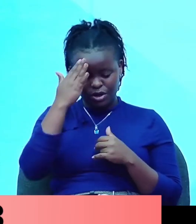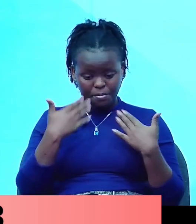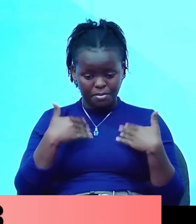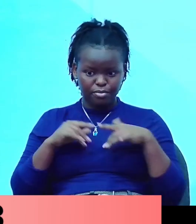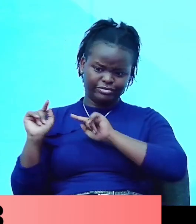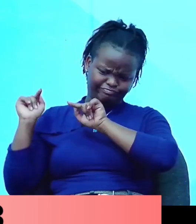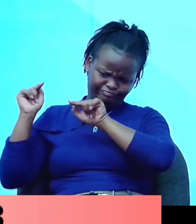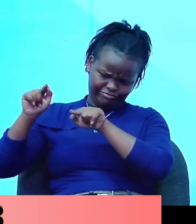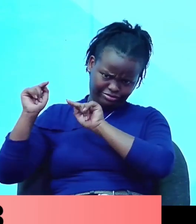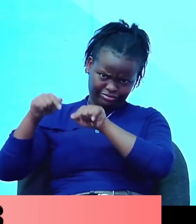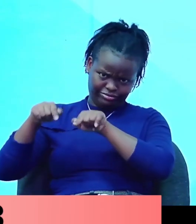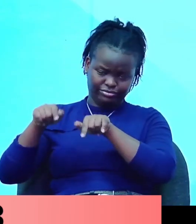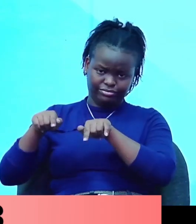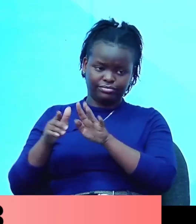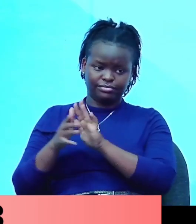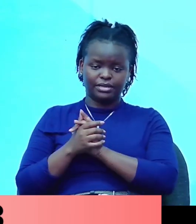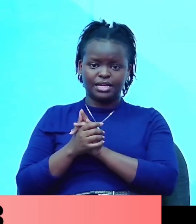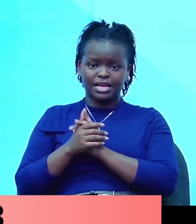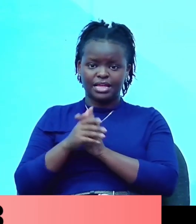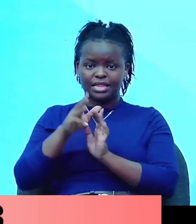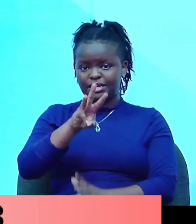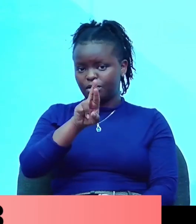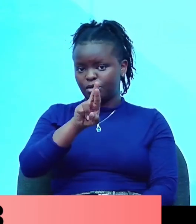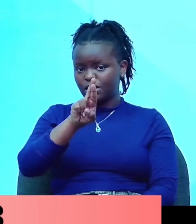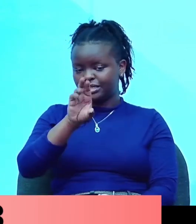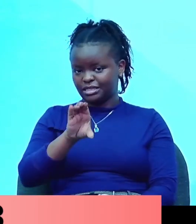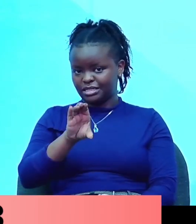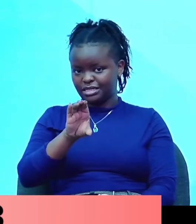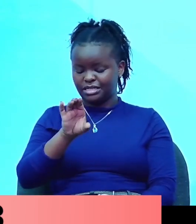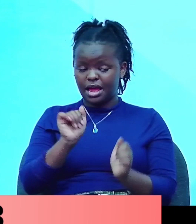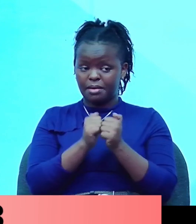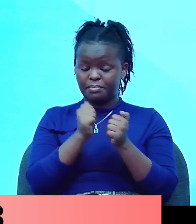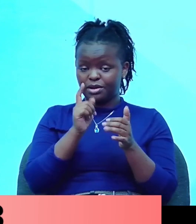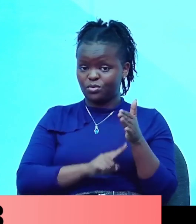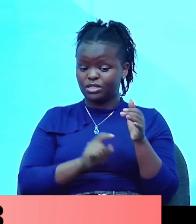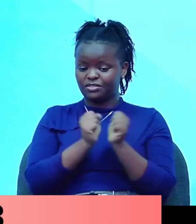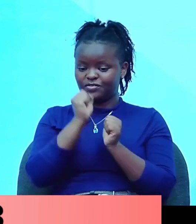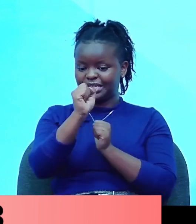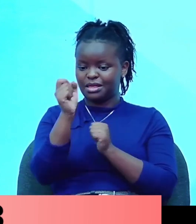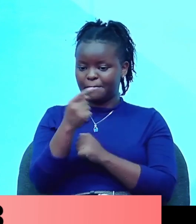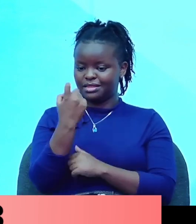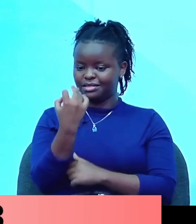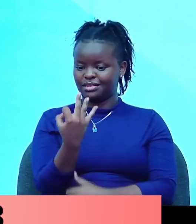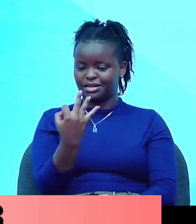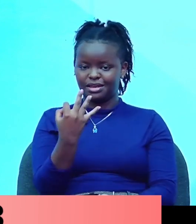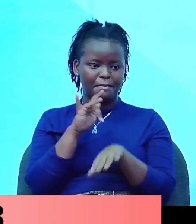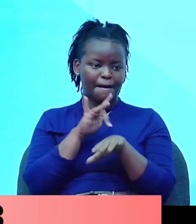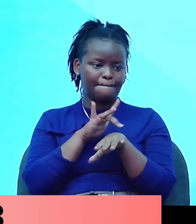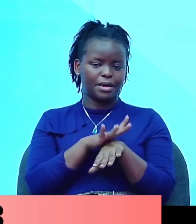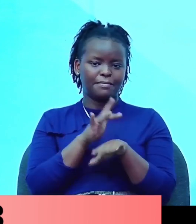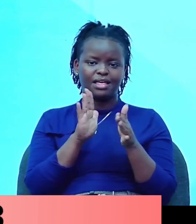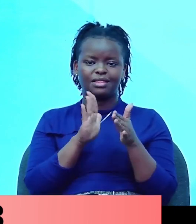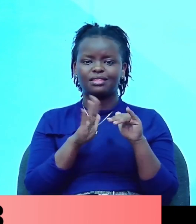rally this year is happening on 12th to 15th of March, which is earlier than normal. So